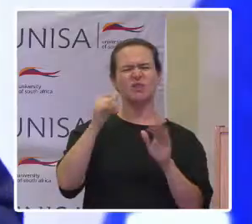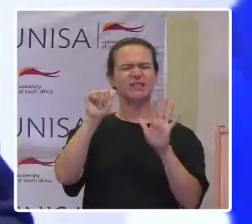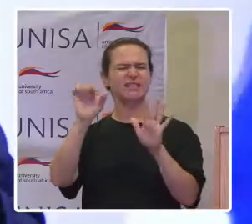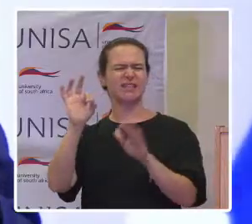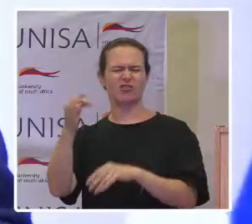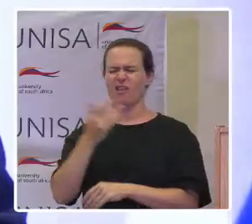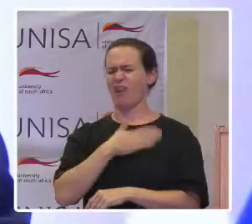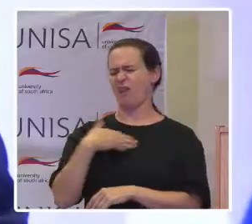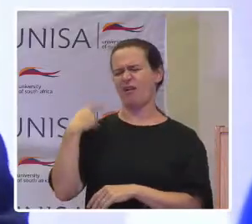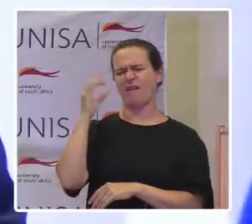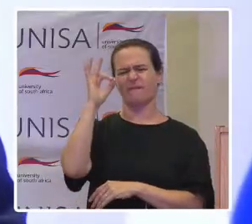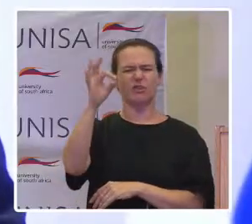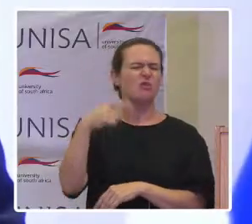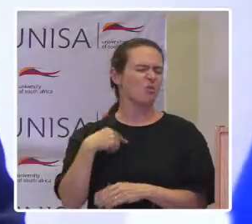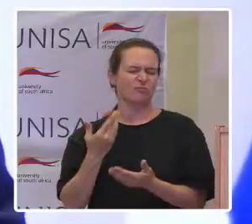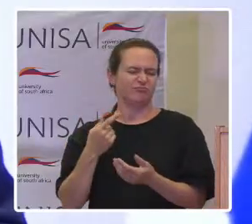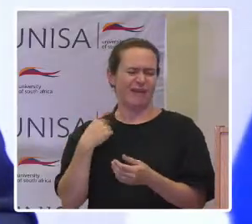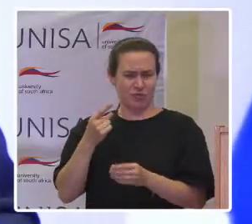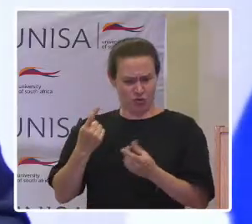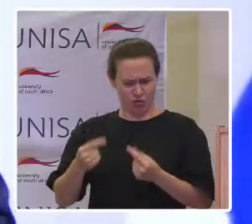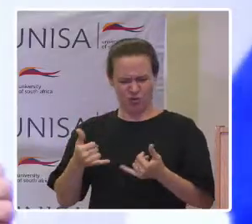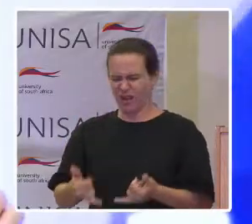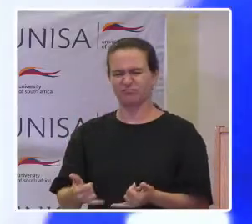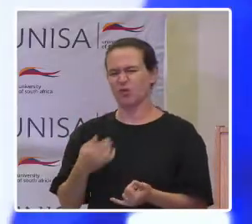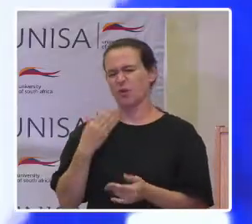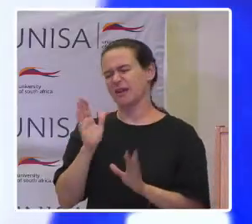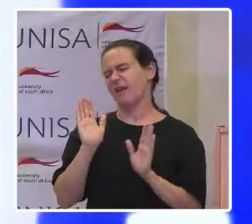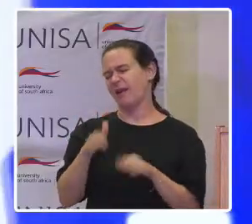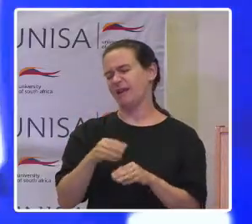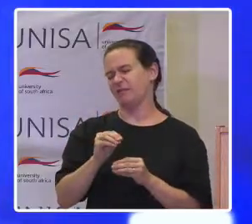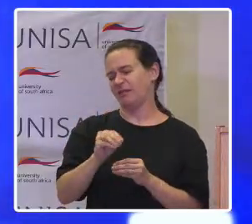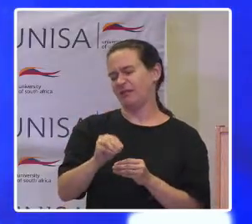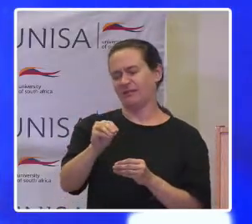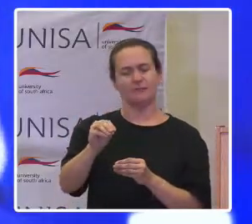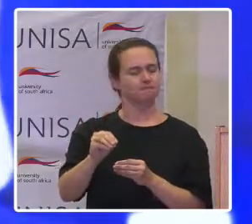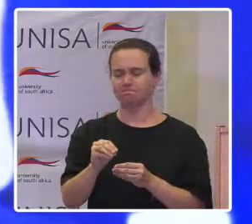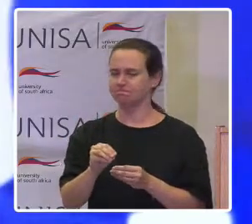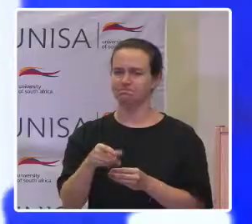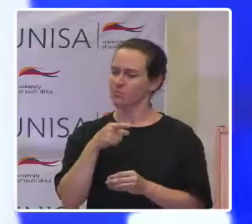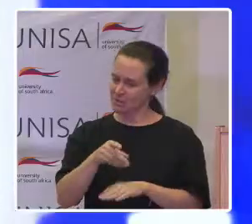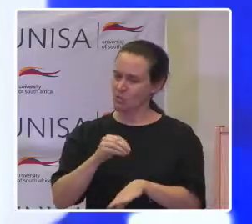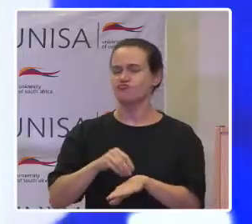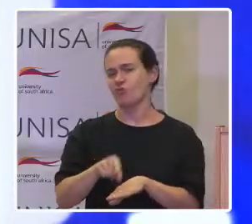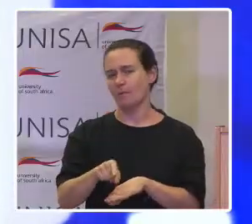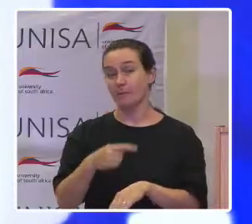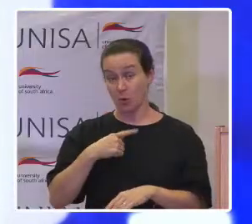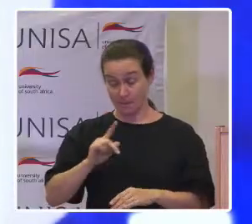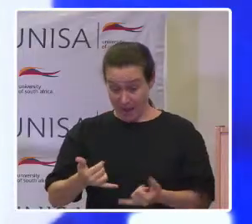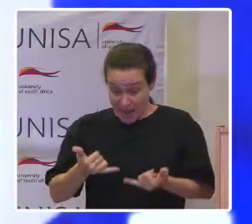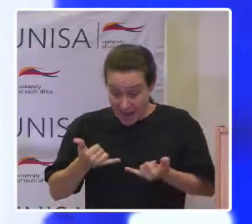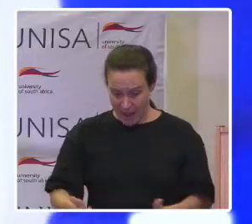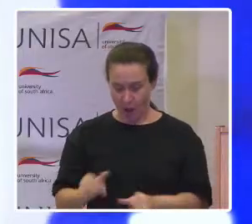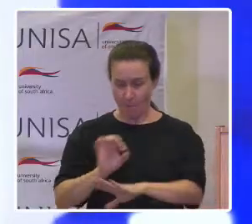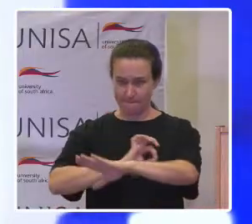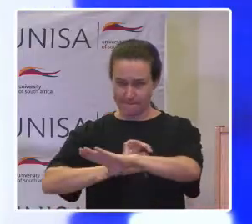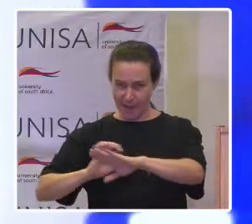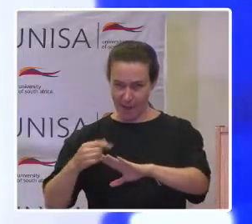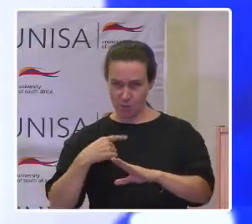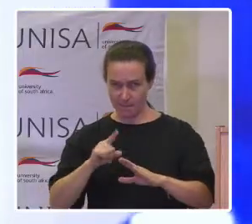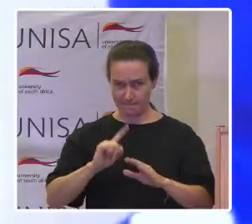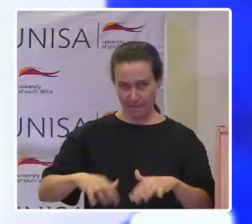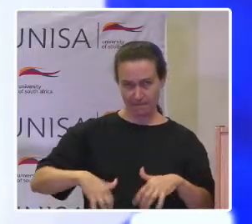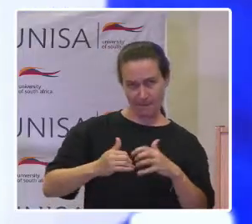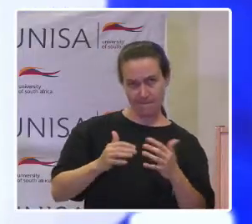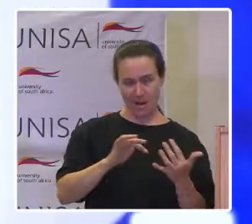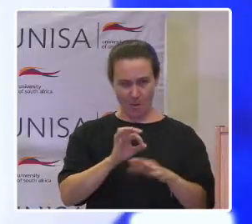for me is very problematic. We need to have tangible plans in place, phased